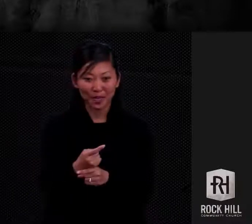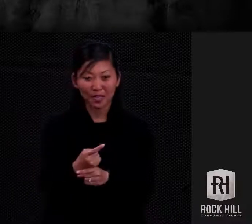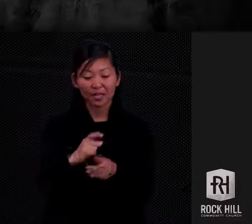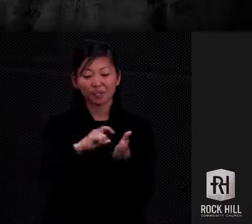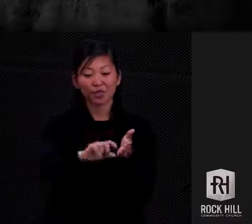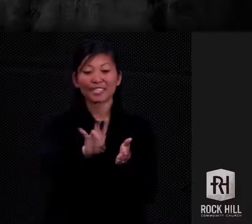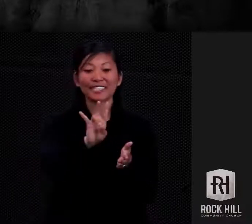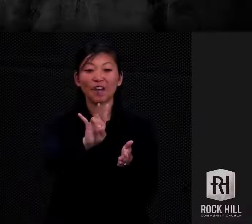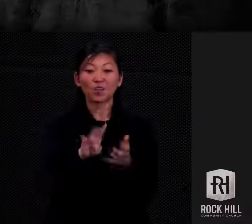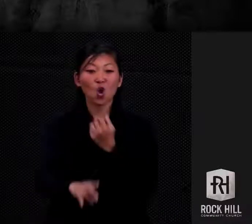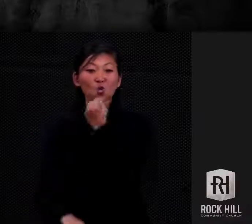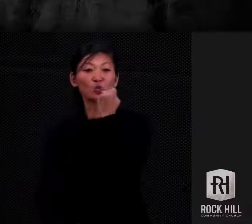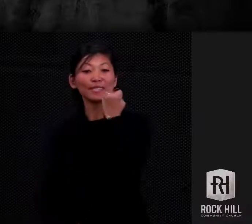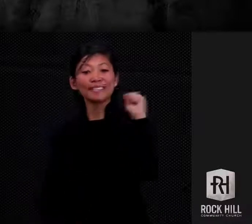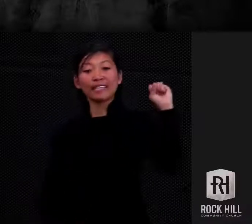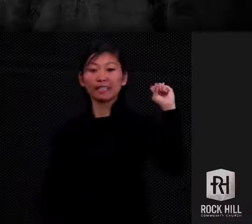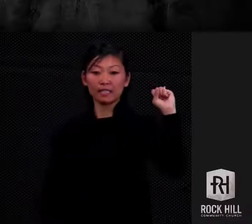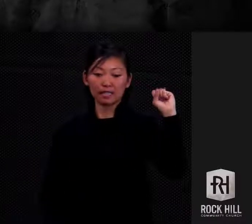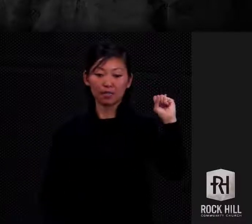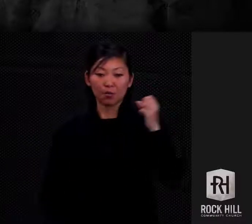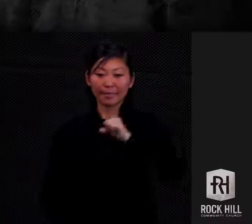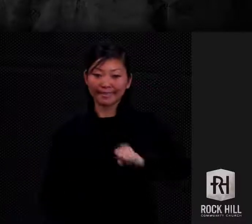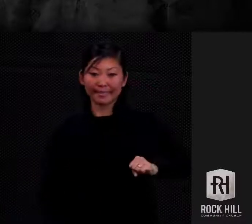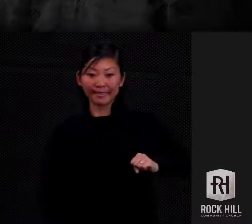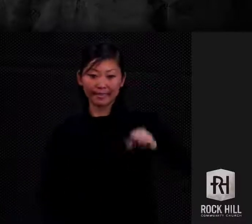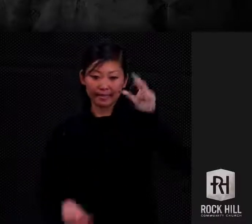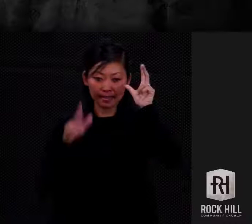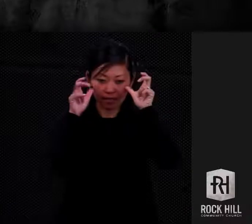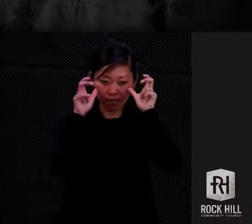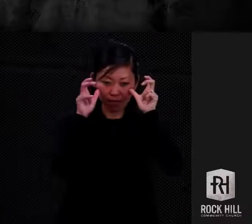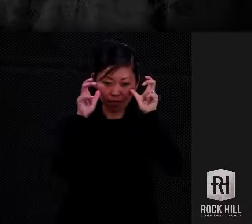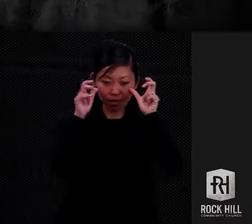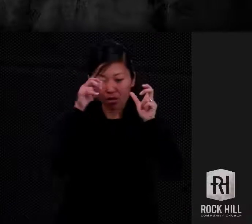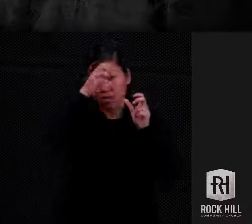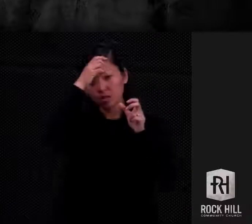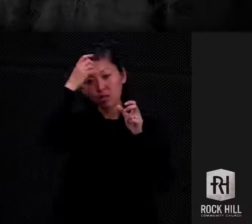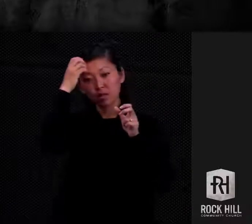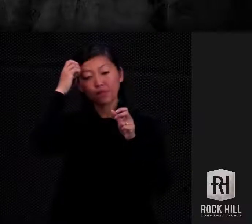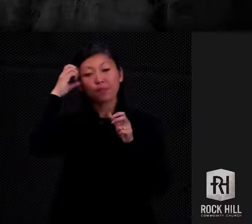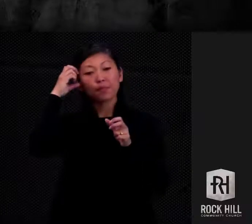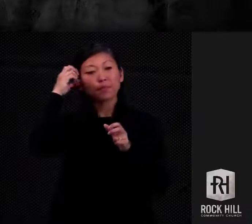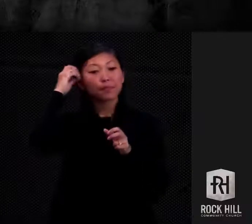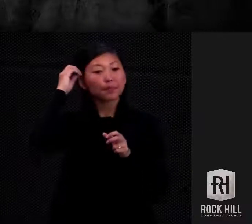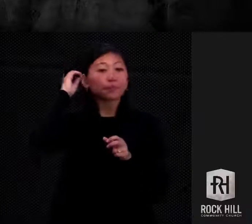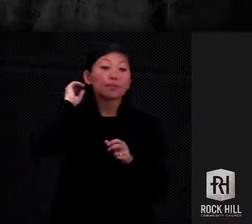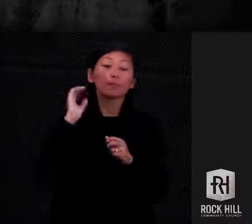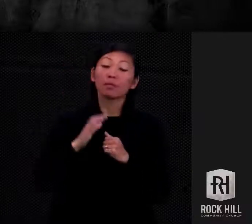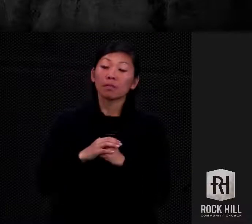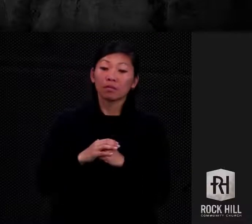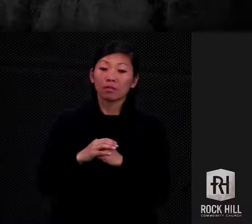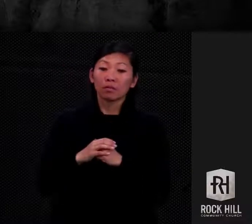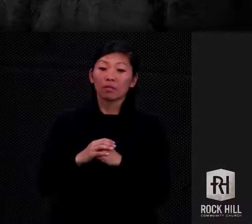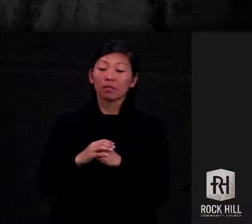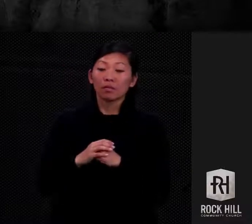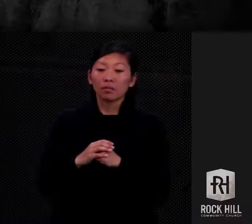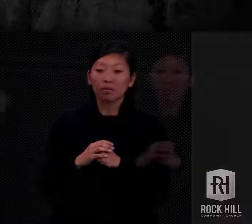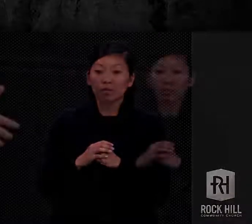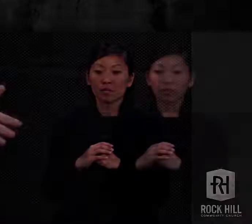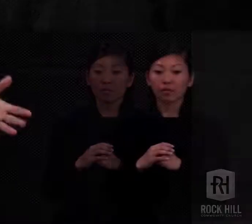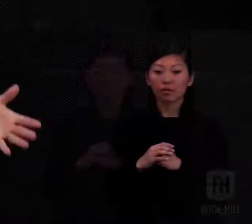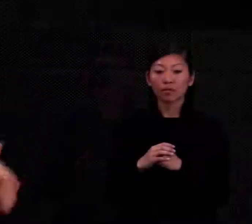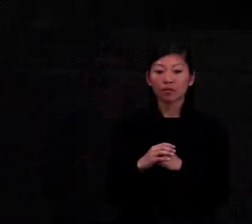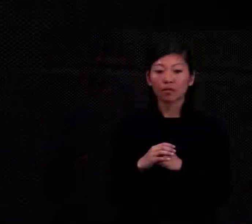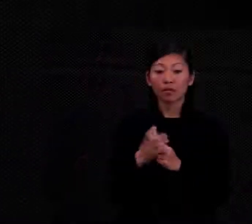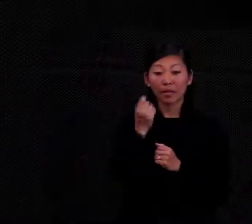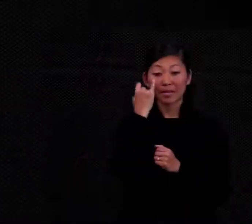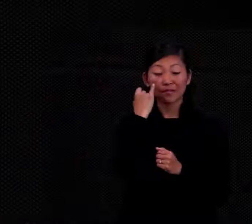the devil, and he will flee from you. Now, I think we could all admit, if it was only the war that was going on within me that produces a war that